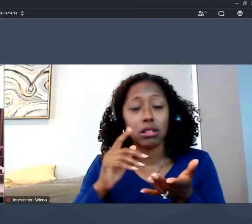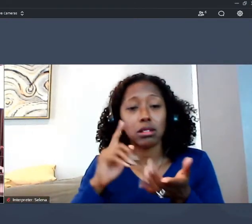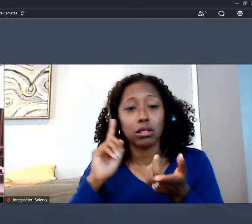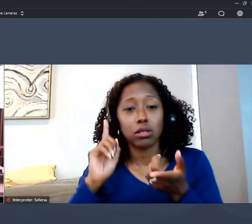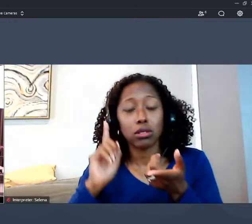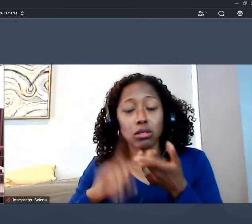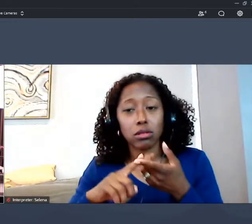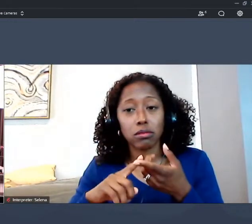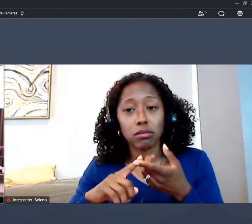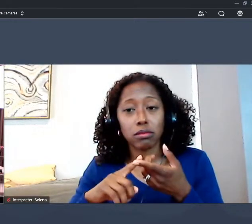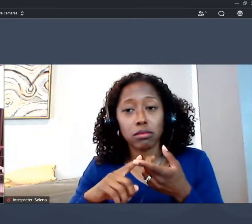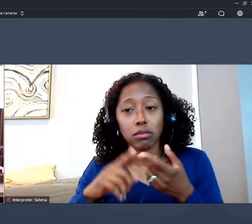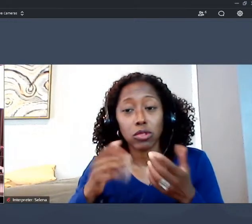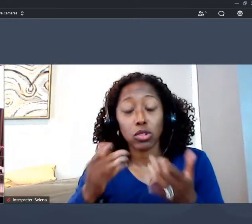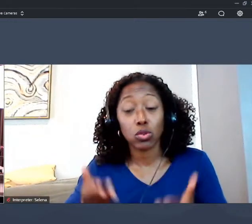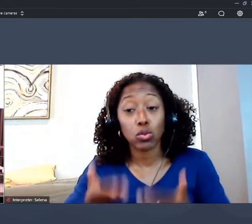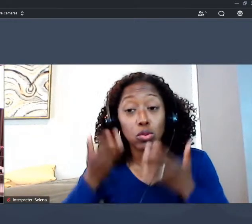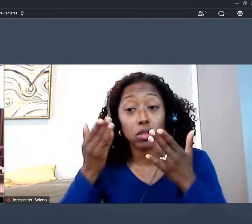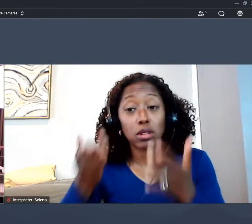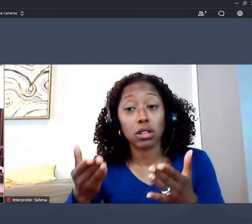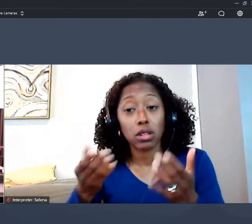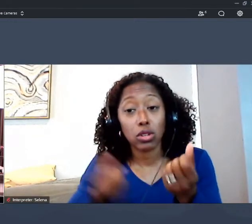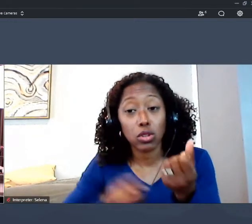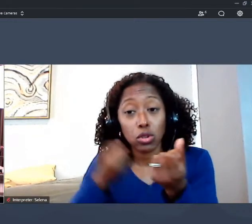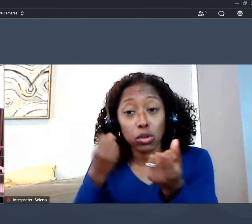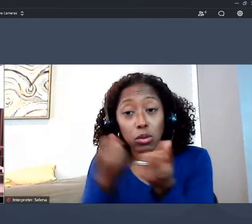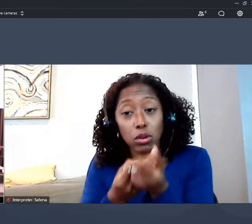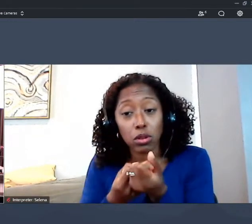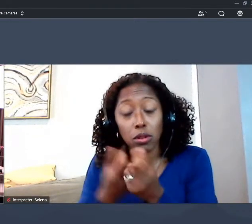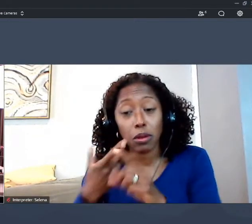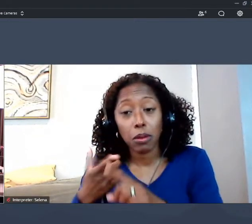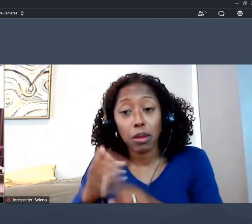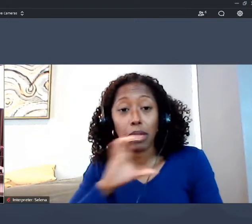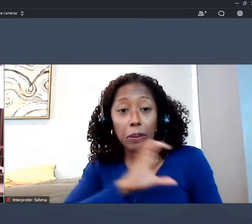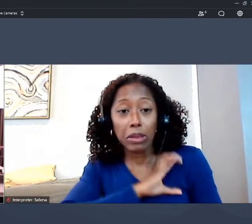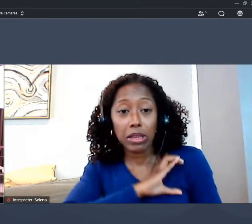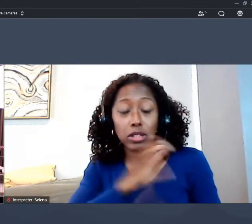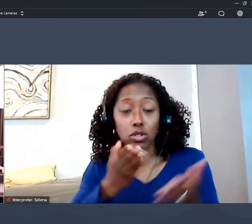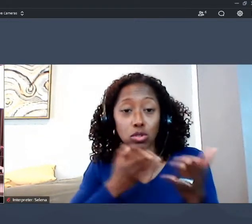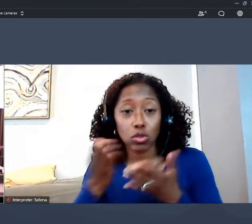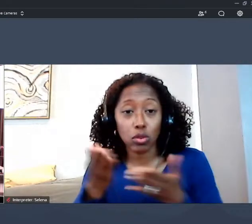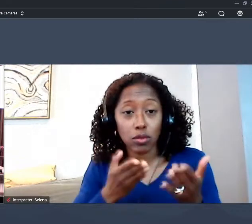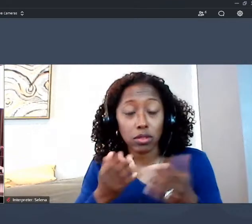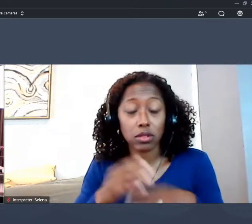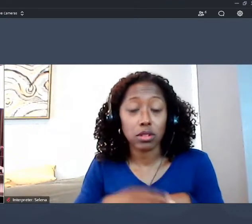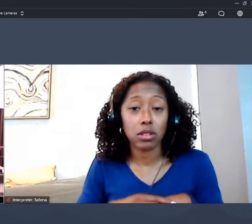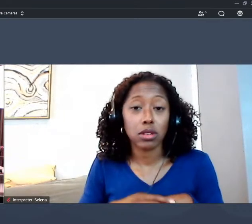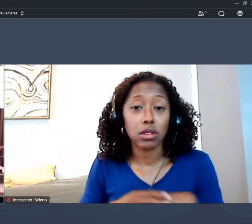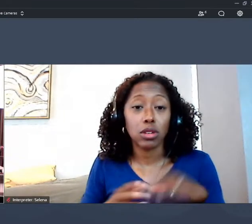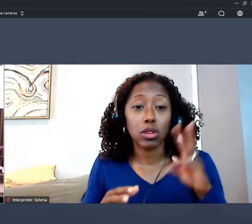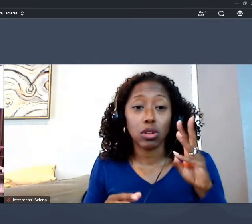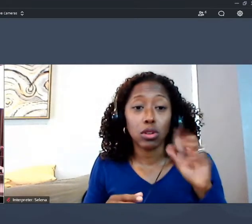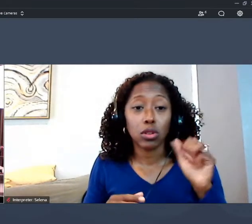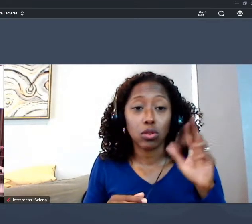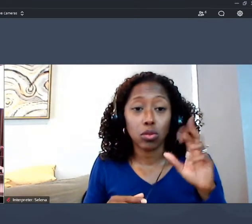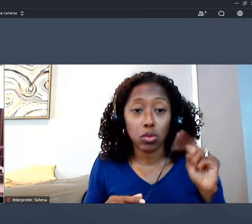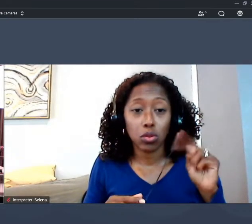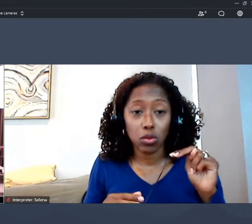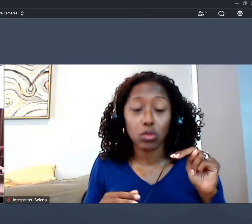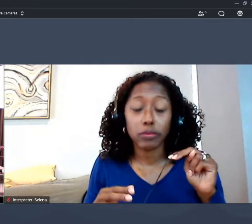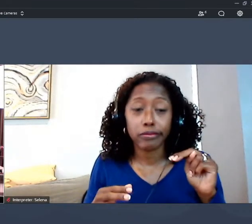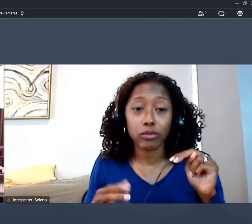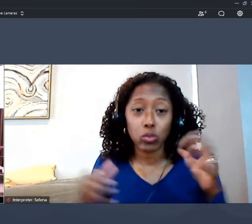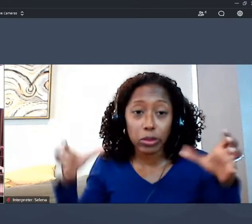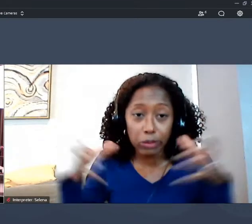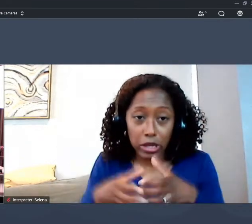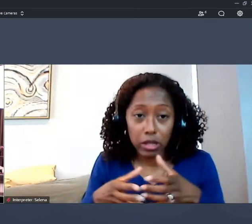efforts. This resolution is sponsored by Police Services. Thank you very much, Councilman Warren. Yes, the committee met and recommended approval, and